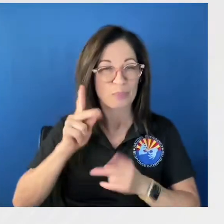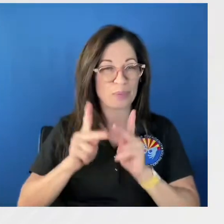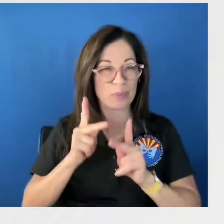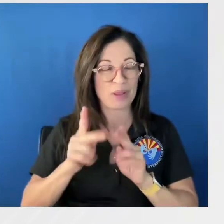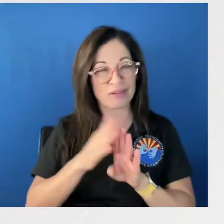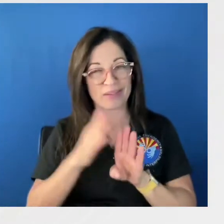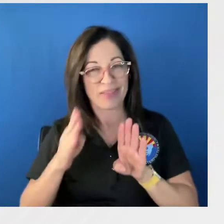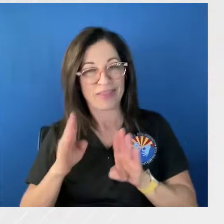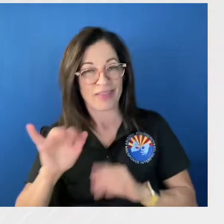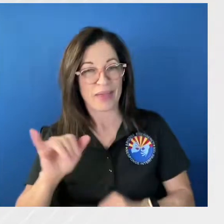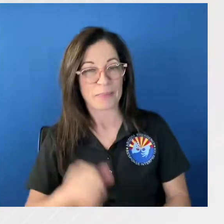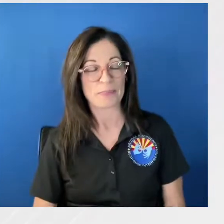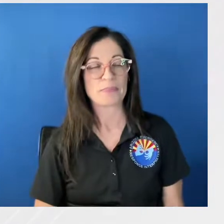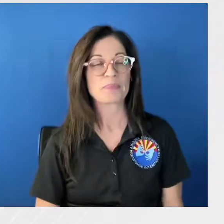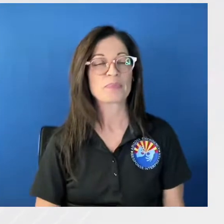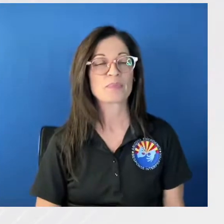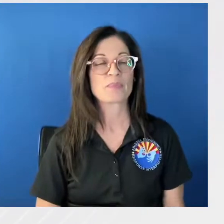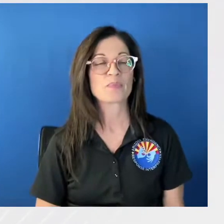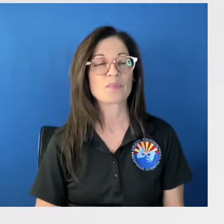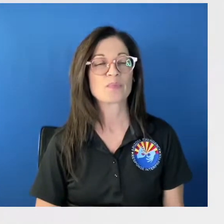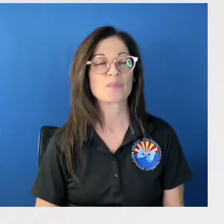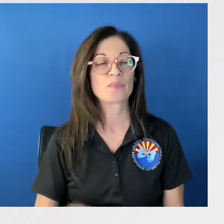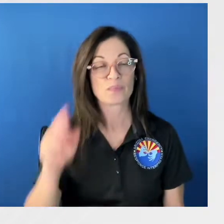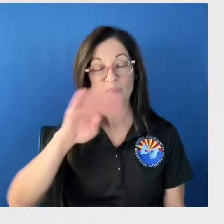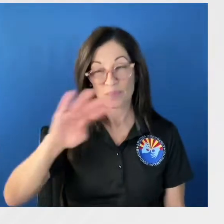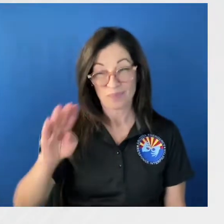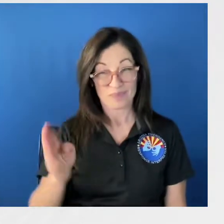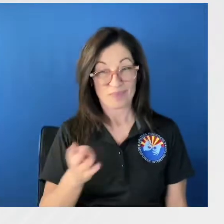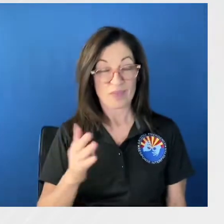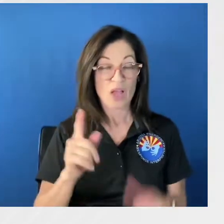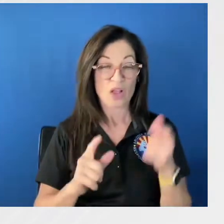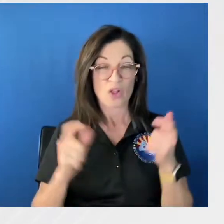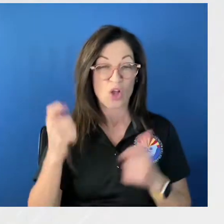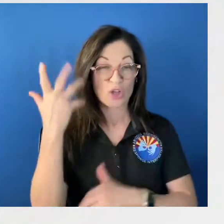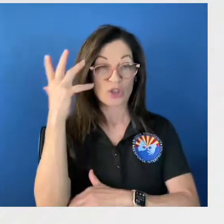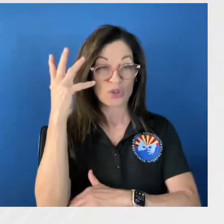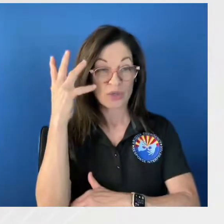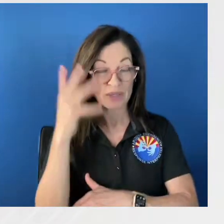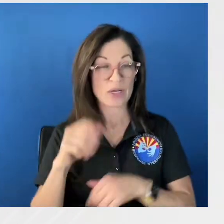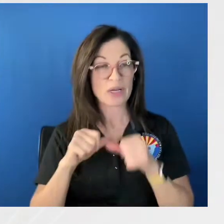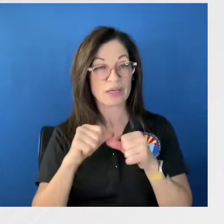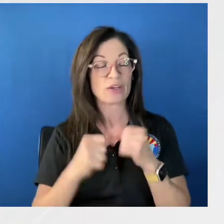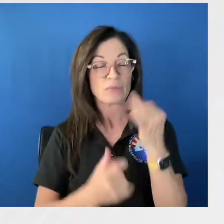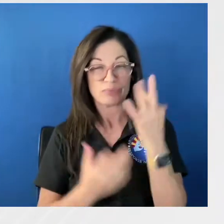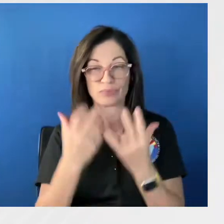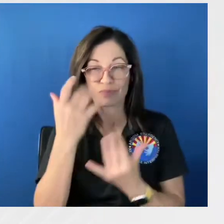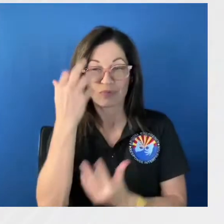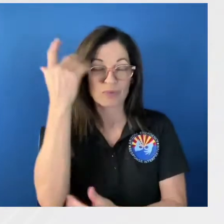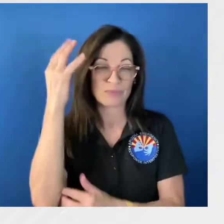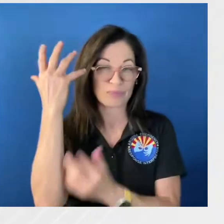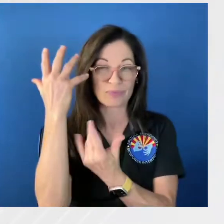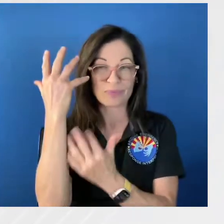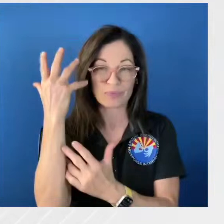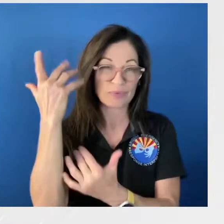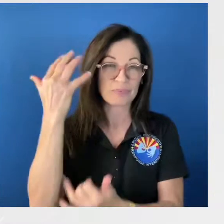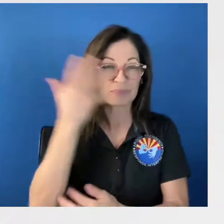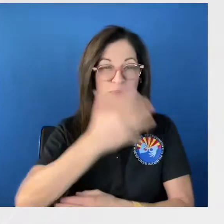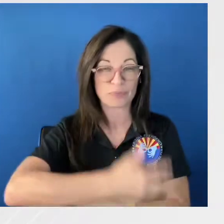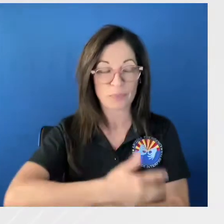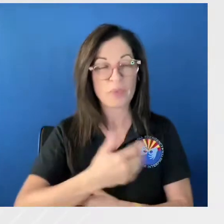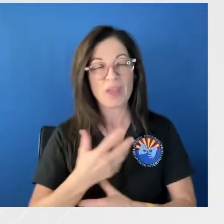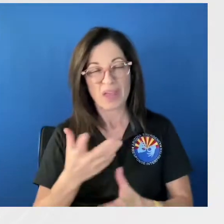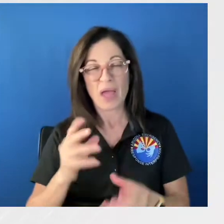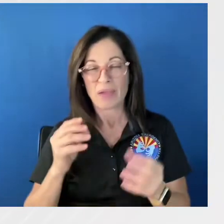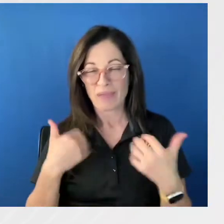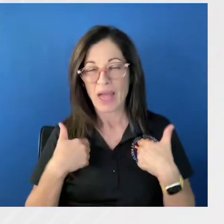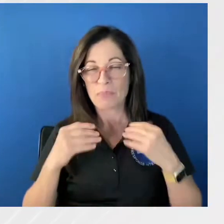here, again, things are looking good. Those larger trees are continuing to cook down. They have more fire history in here, so that has